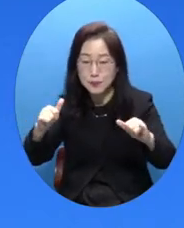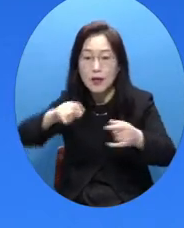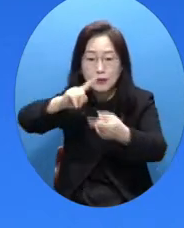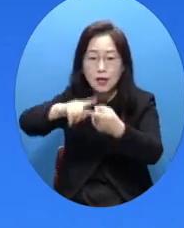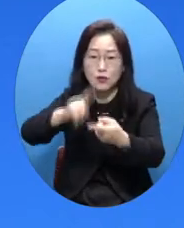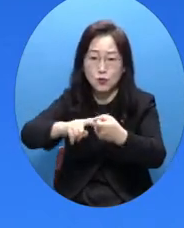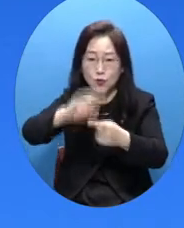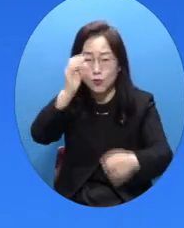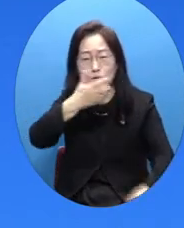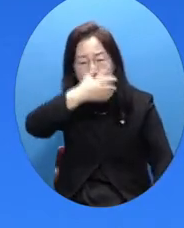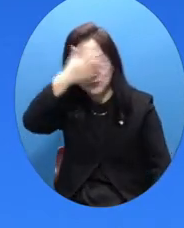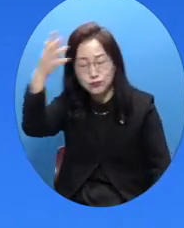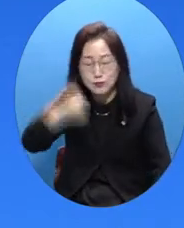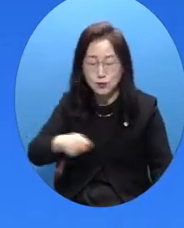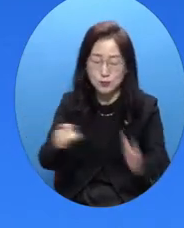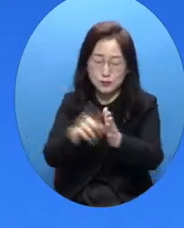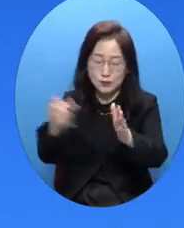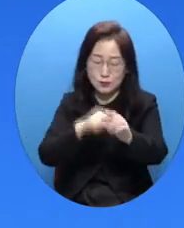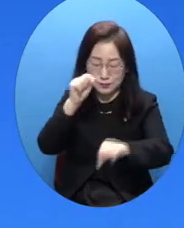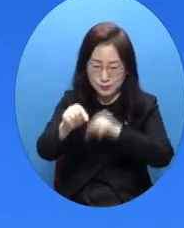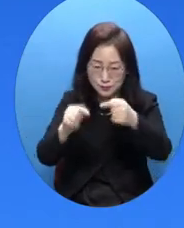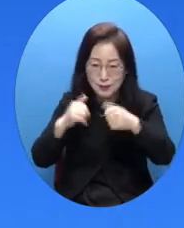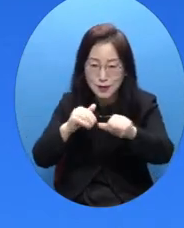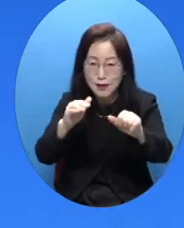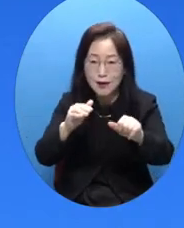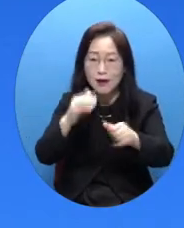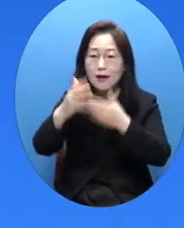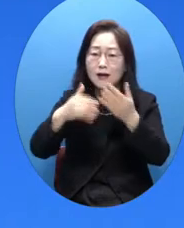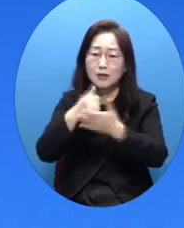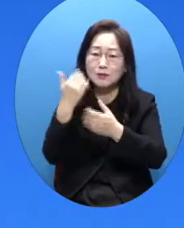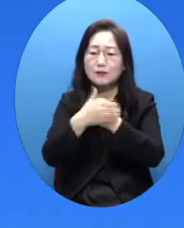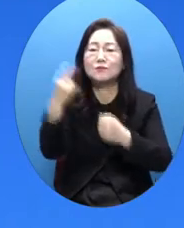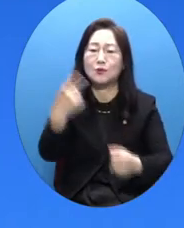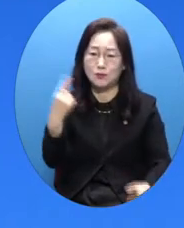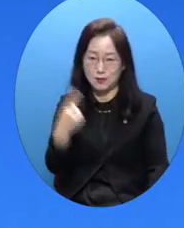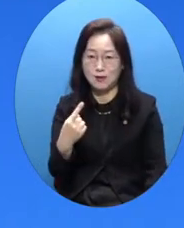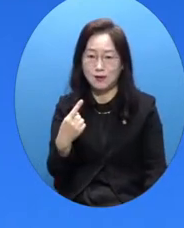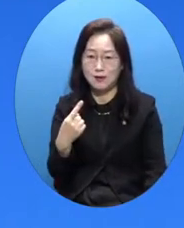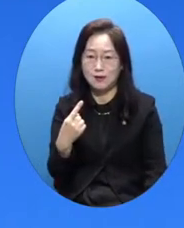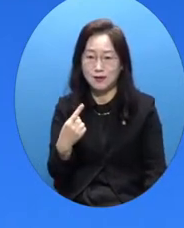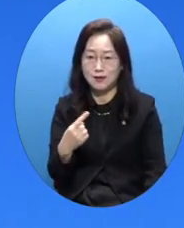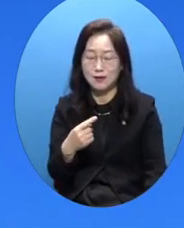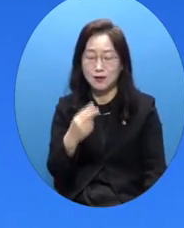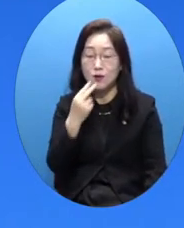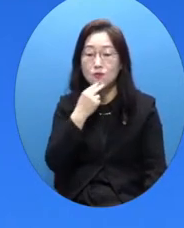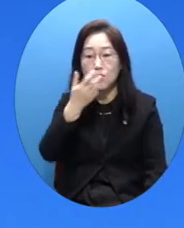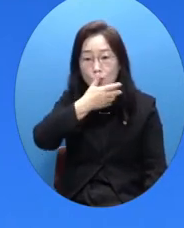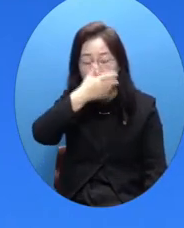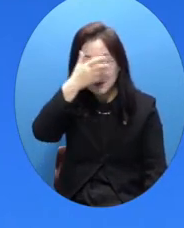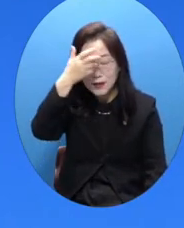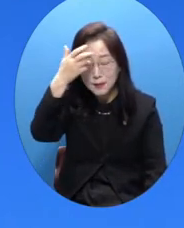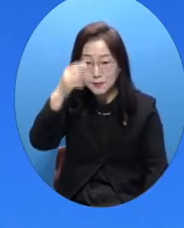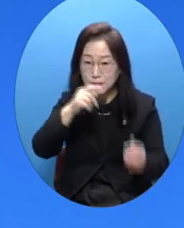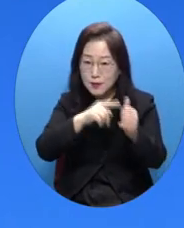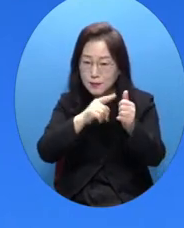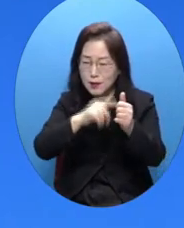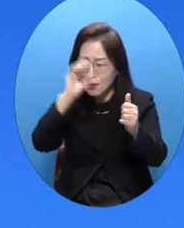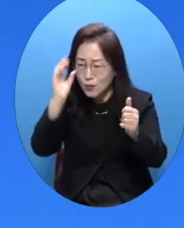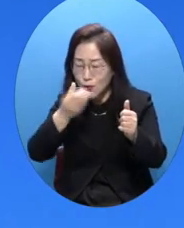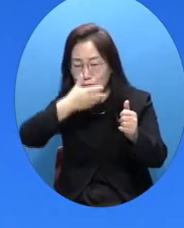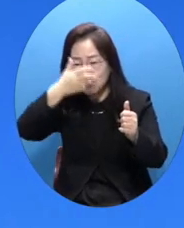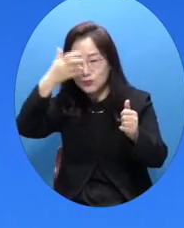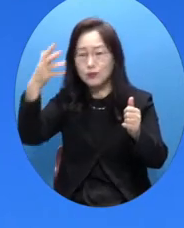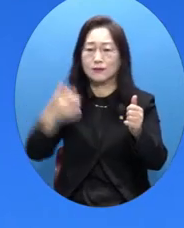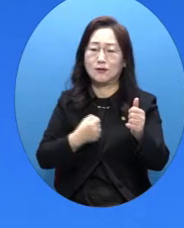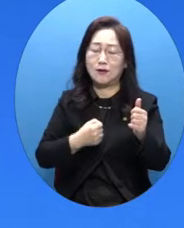office workers you must have a holy dream and grab the dream and March it forward then Grace of the Lord will be poured upon you Joseph had a